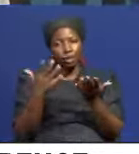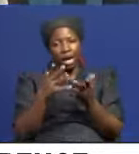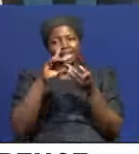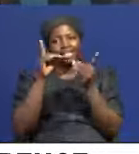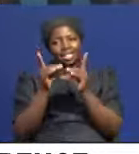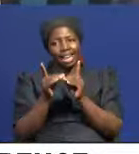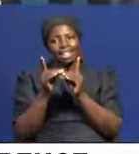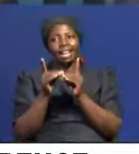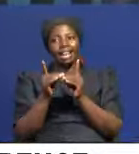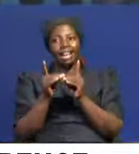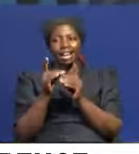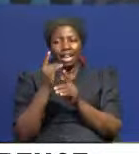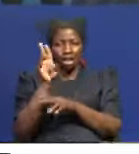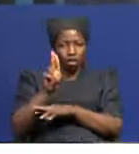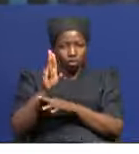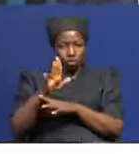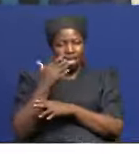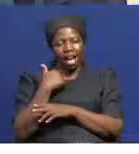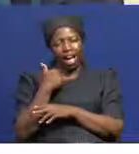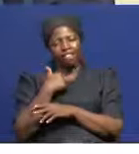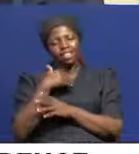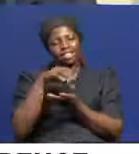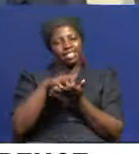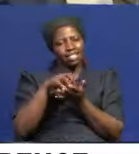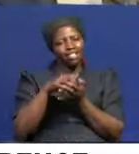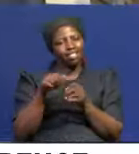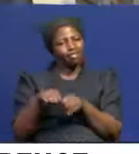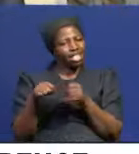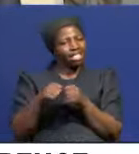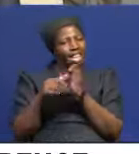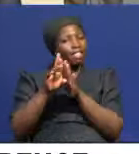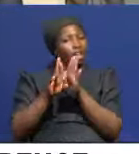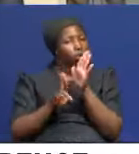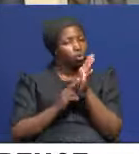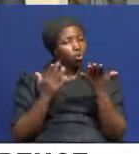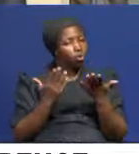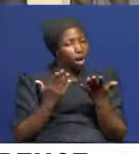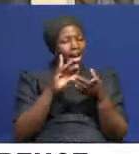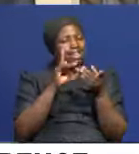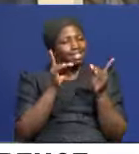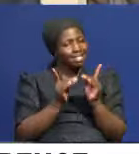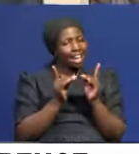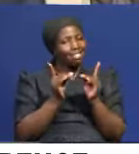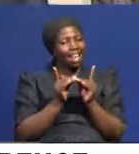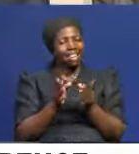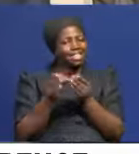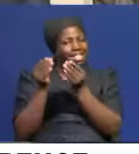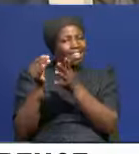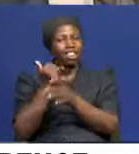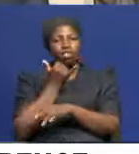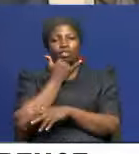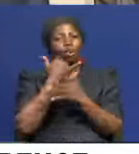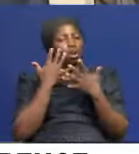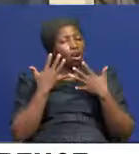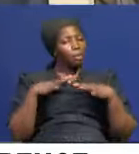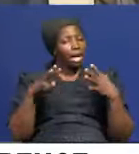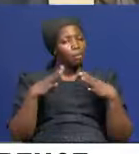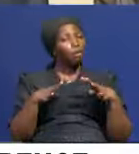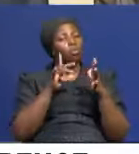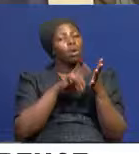data handlers have had cases of breach where some data ends up in the wrong hands. And what happens in this case